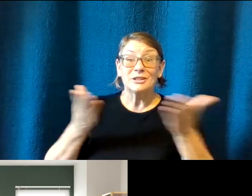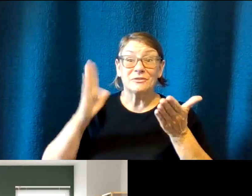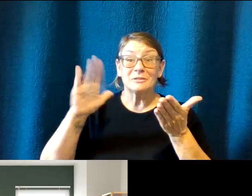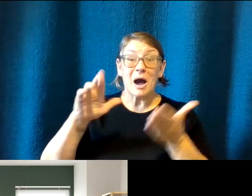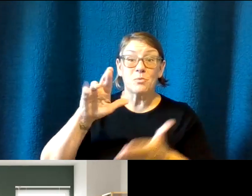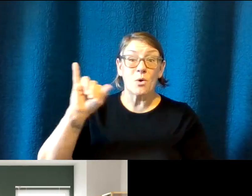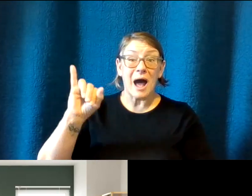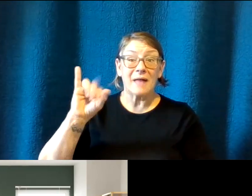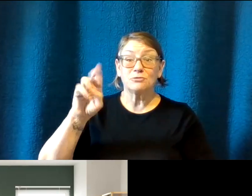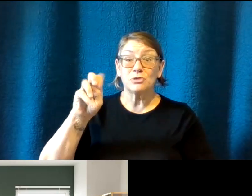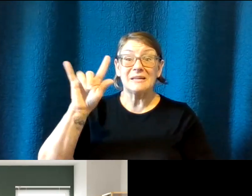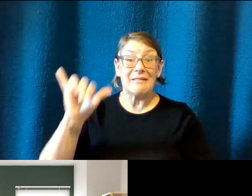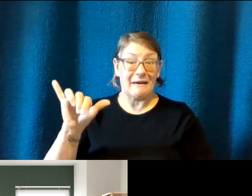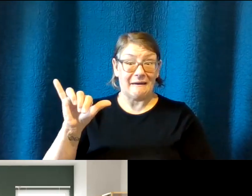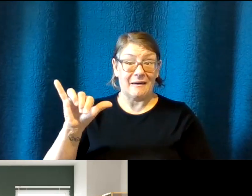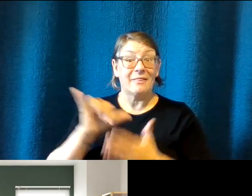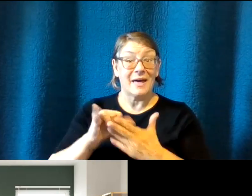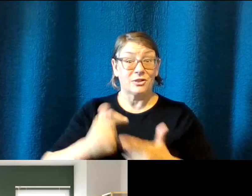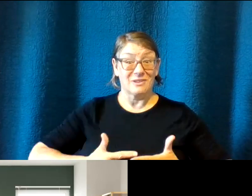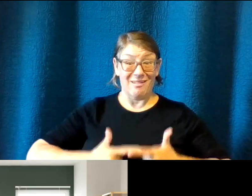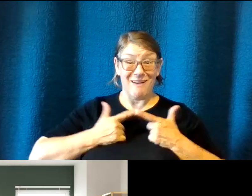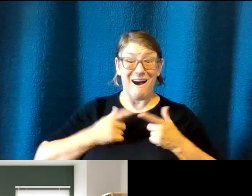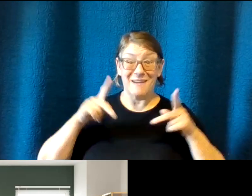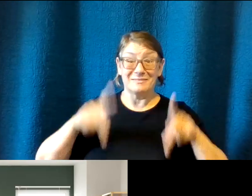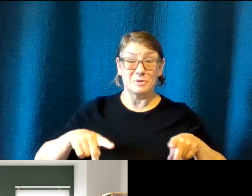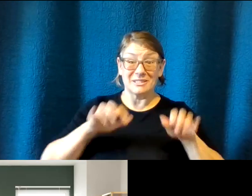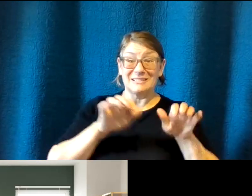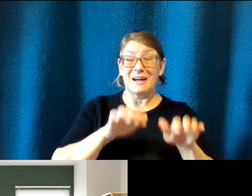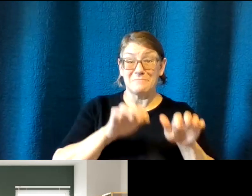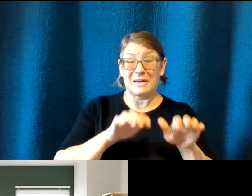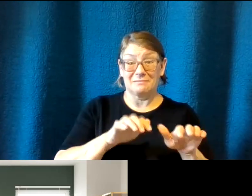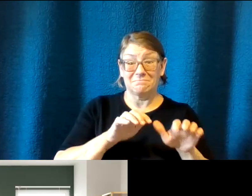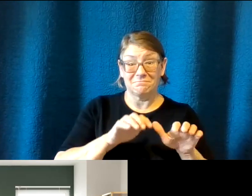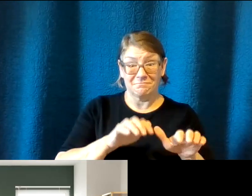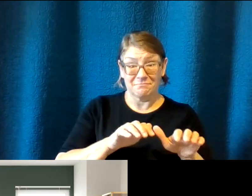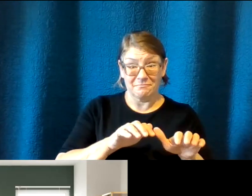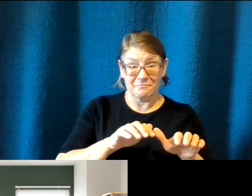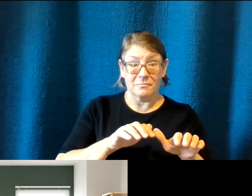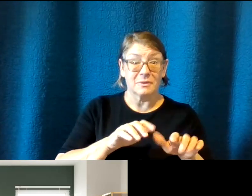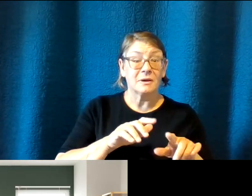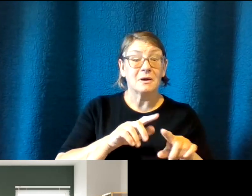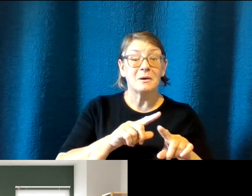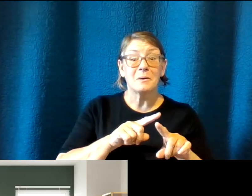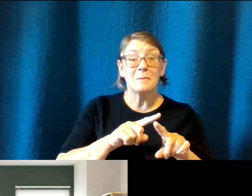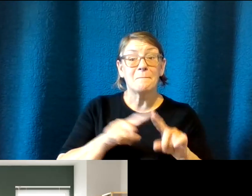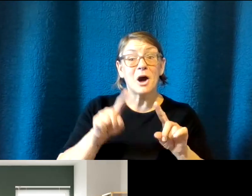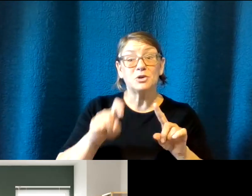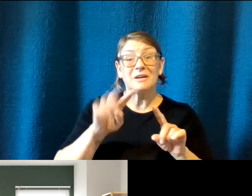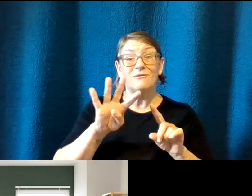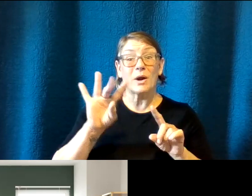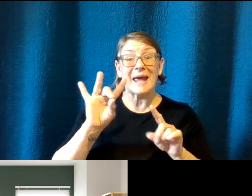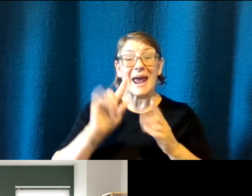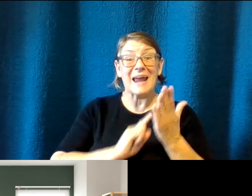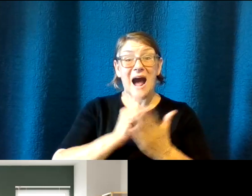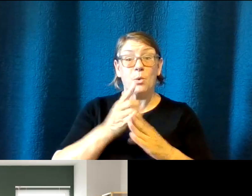Island Relay, that there is a live person typing. So again, but you just need 48 hours advance notice